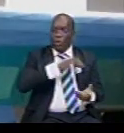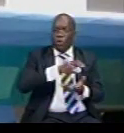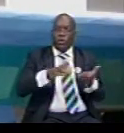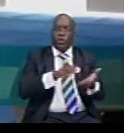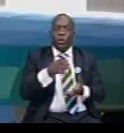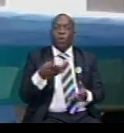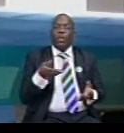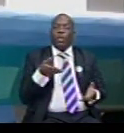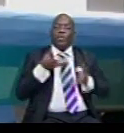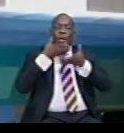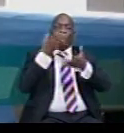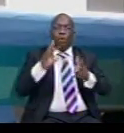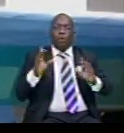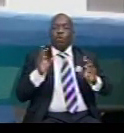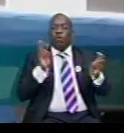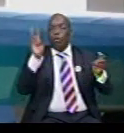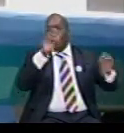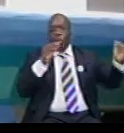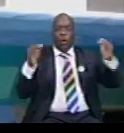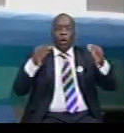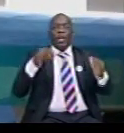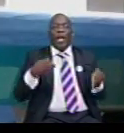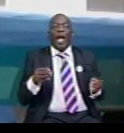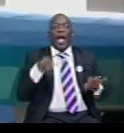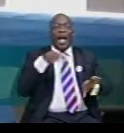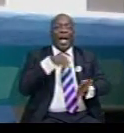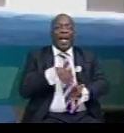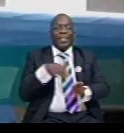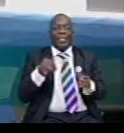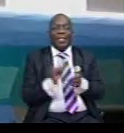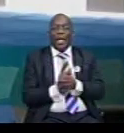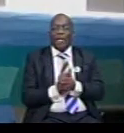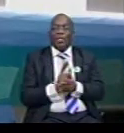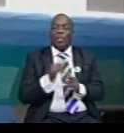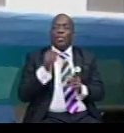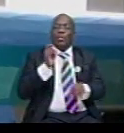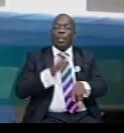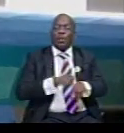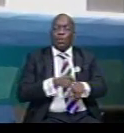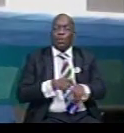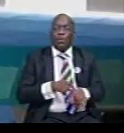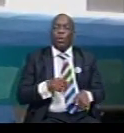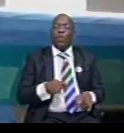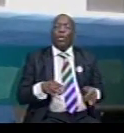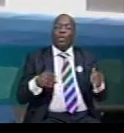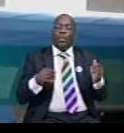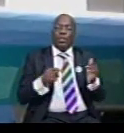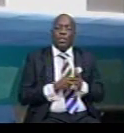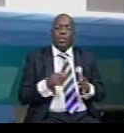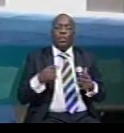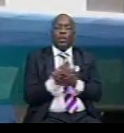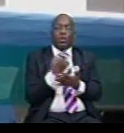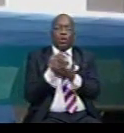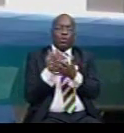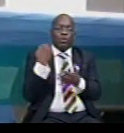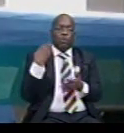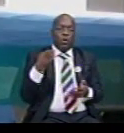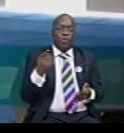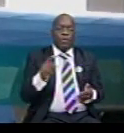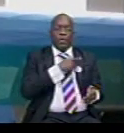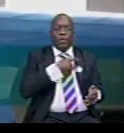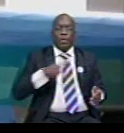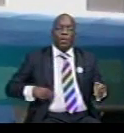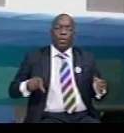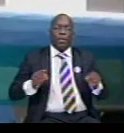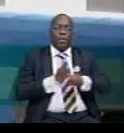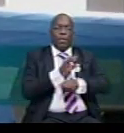it said, even at that time, this gospel of the kingdom shall be preached in